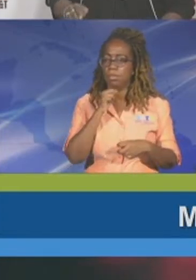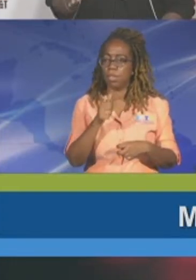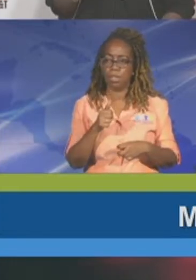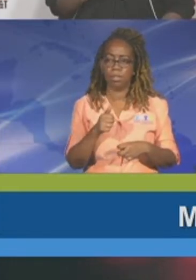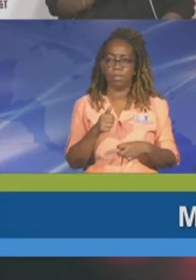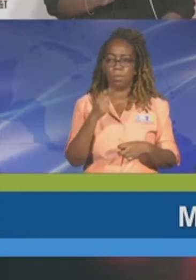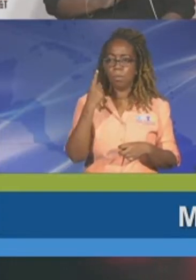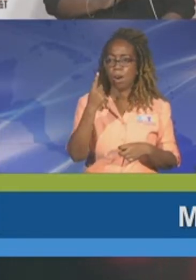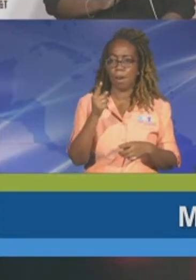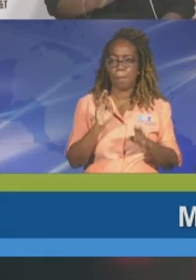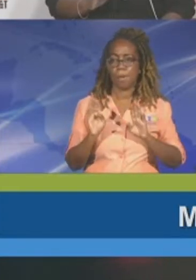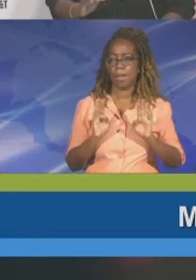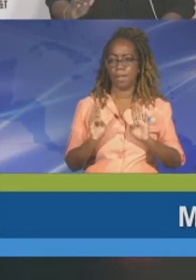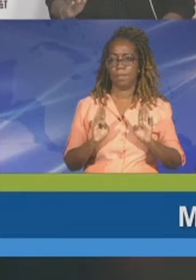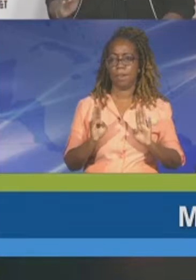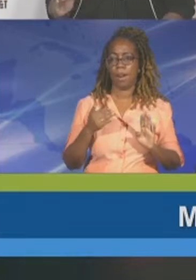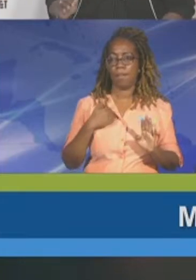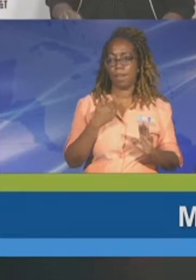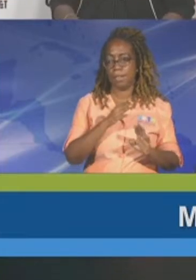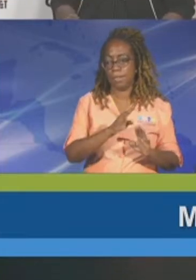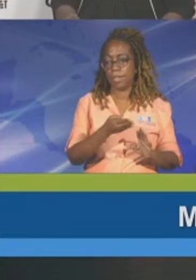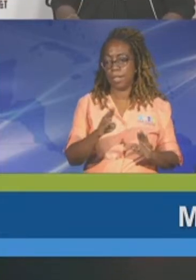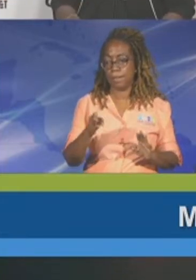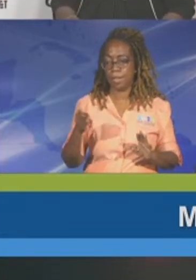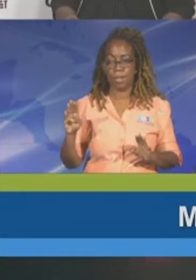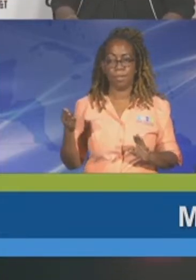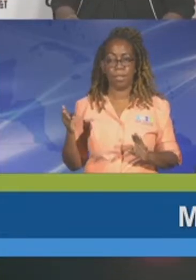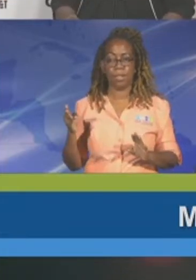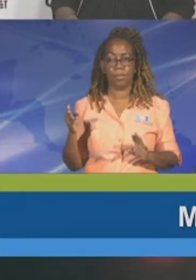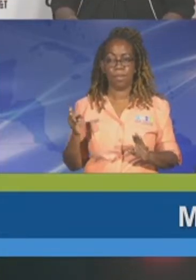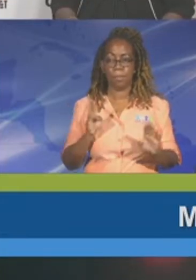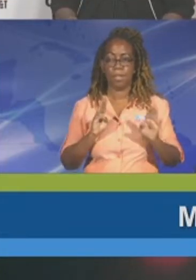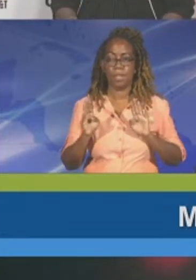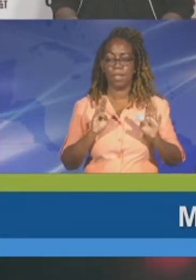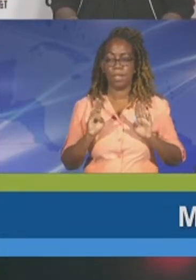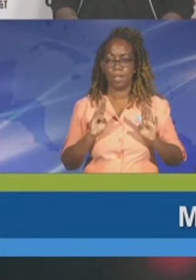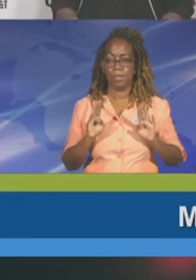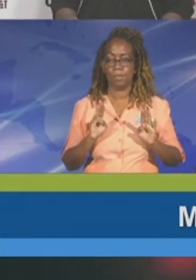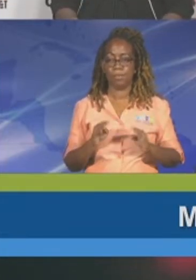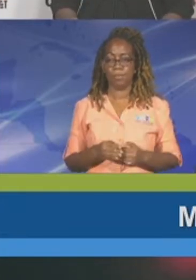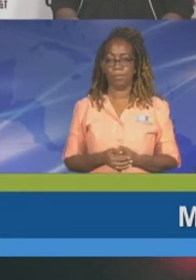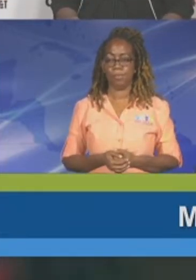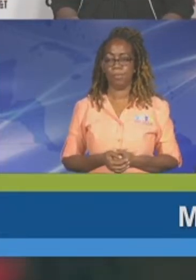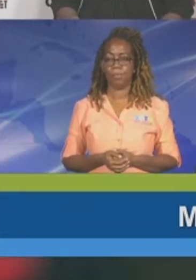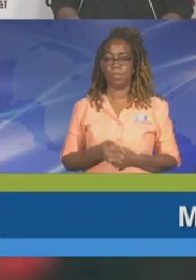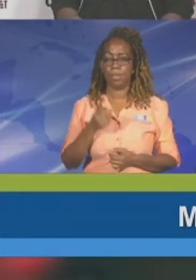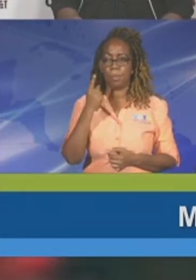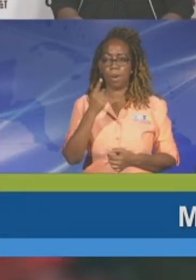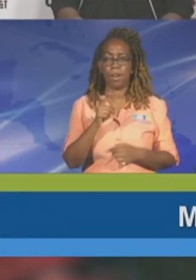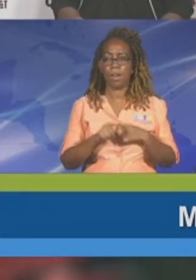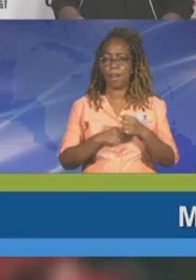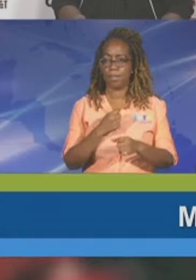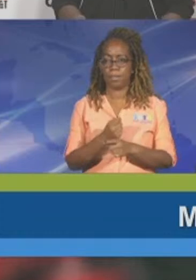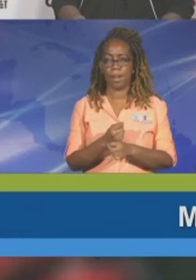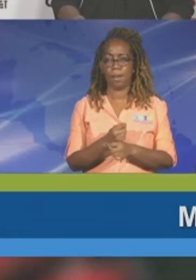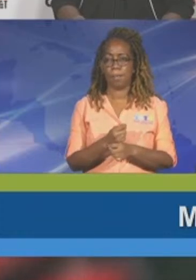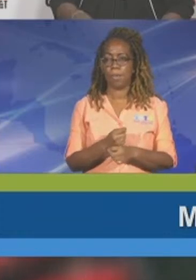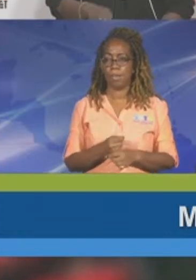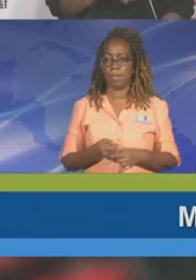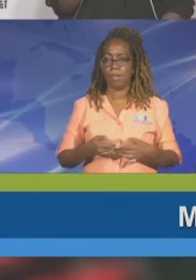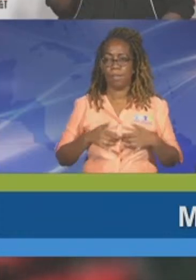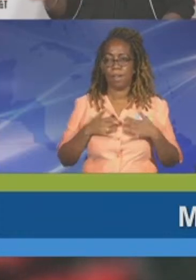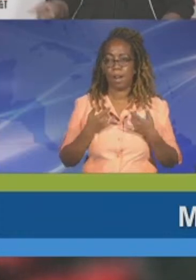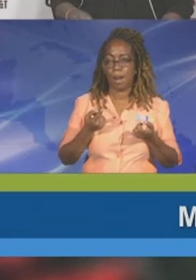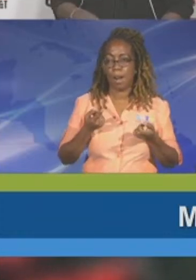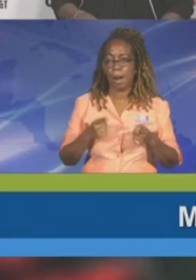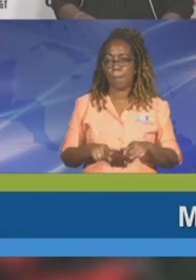one behavior or one type of incident that we're talking about. And we have to be